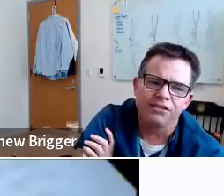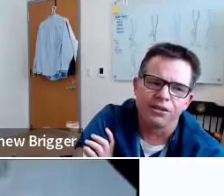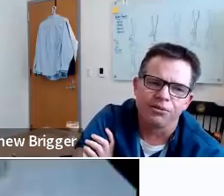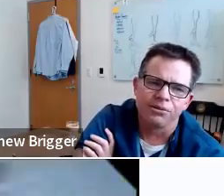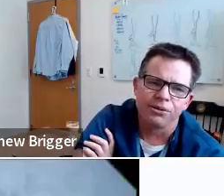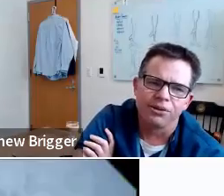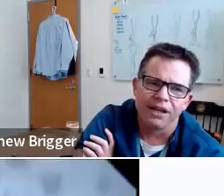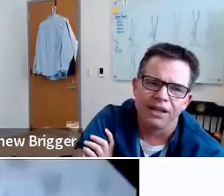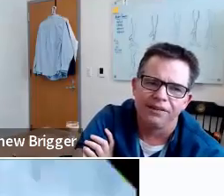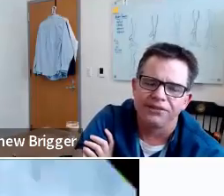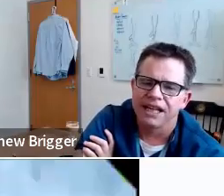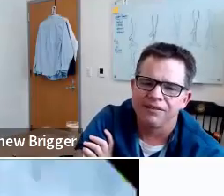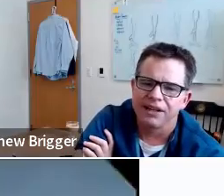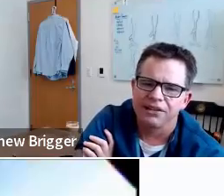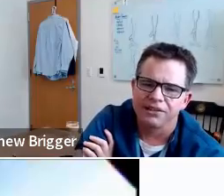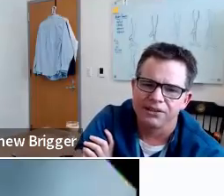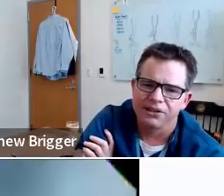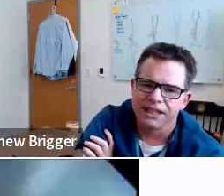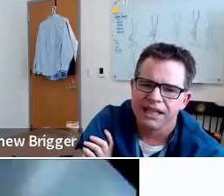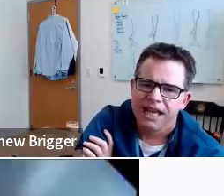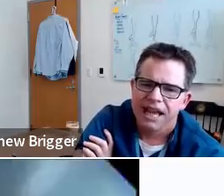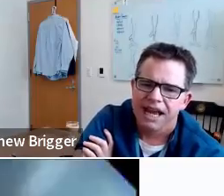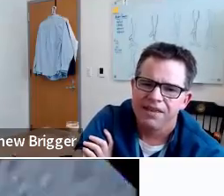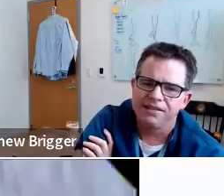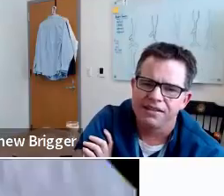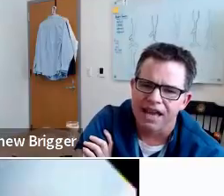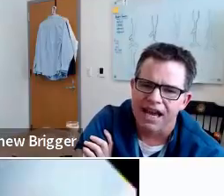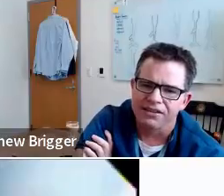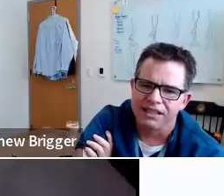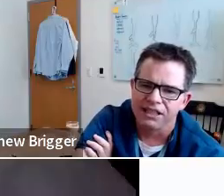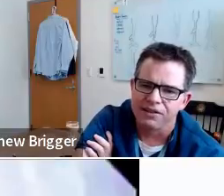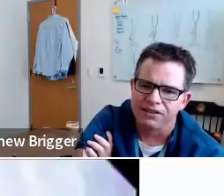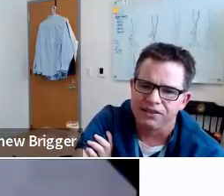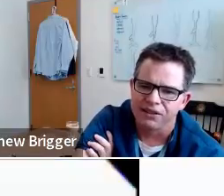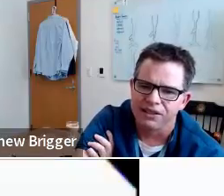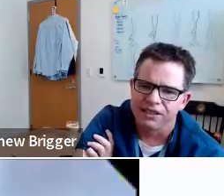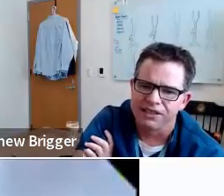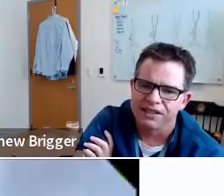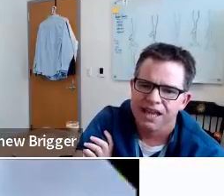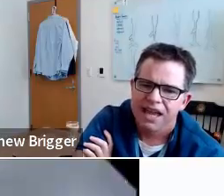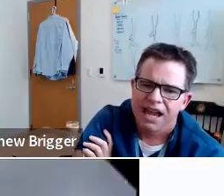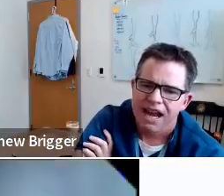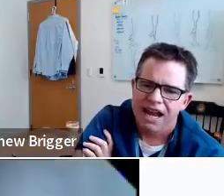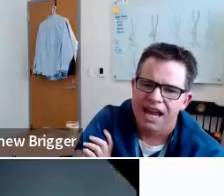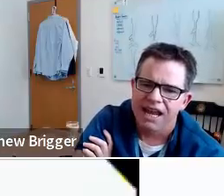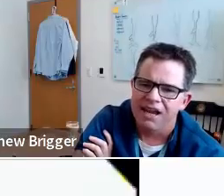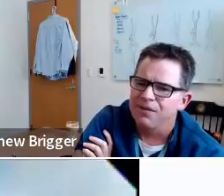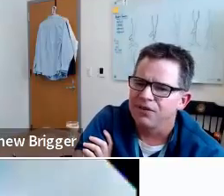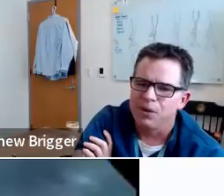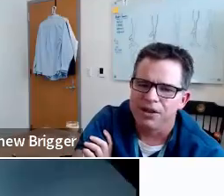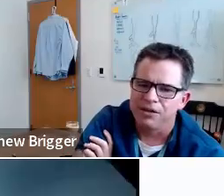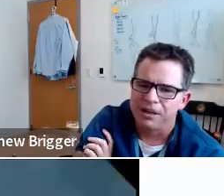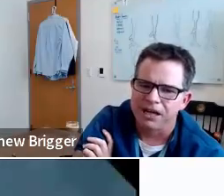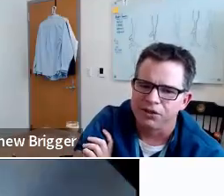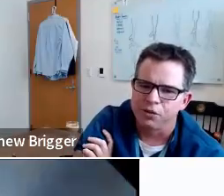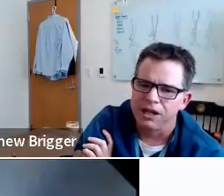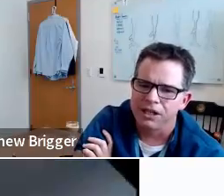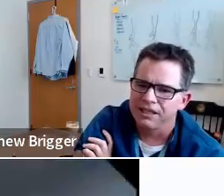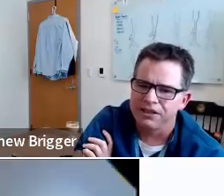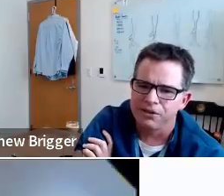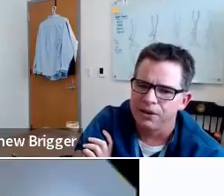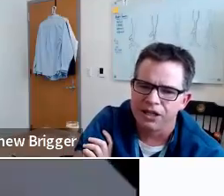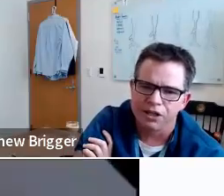Because it does get us to the rule of salivary surgery. And this is actually decreasing secretions. And if it's whether it's